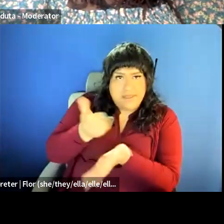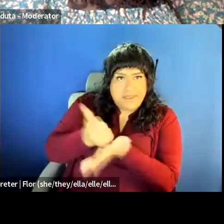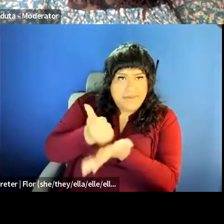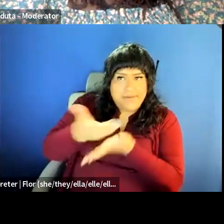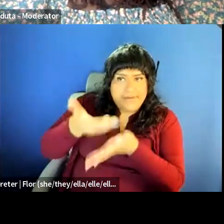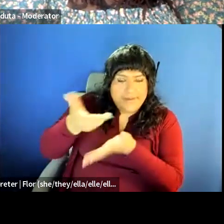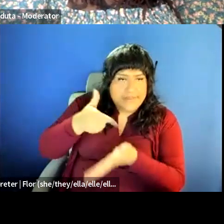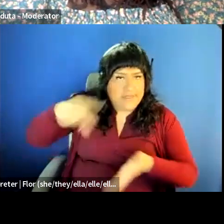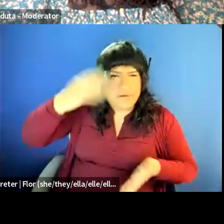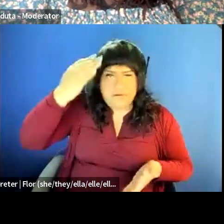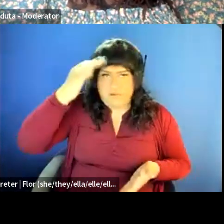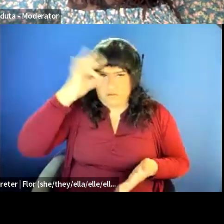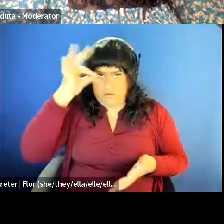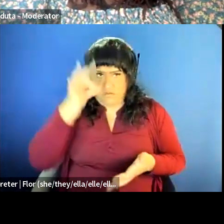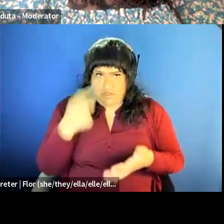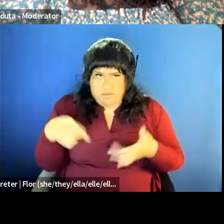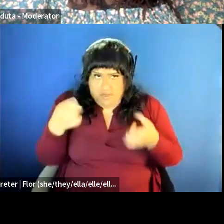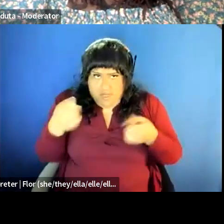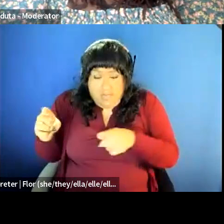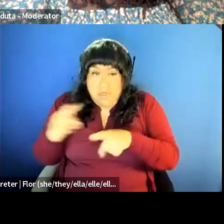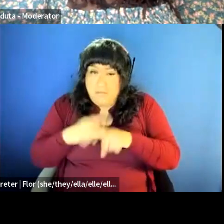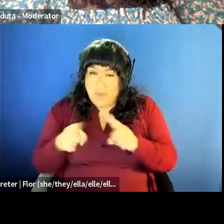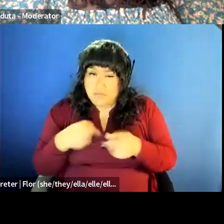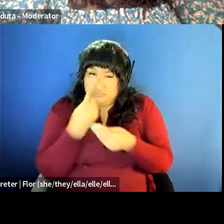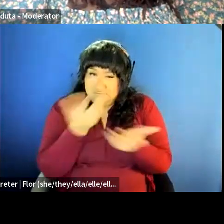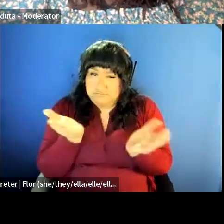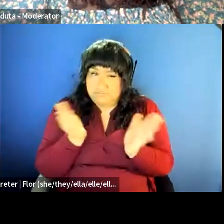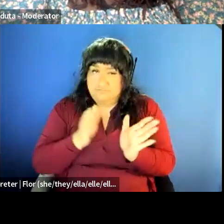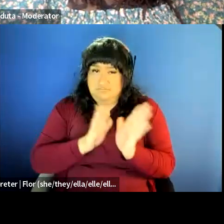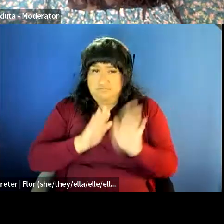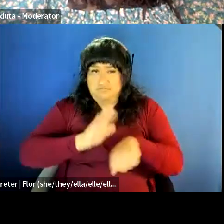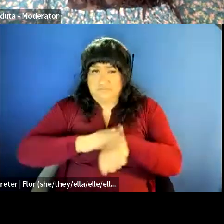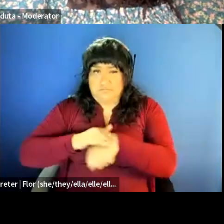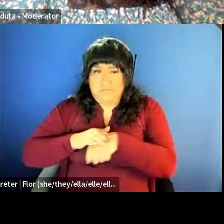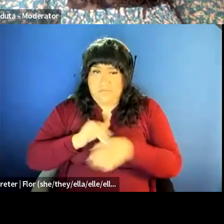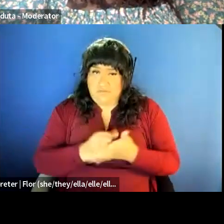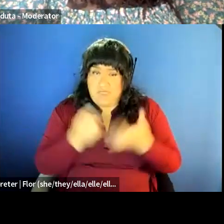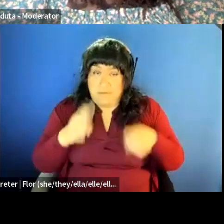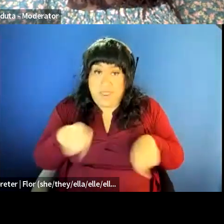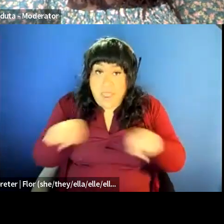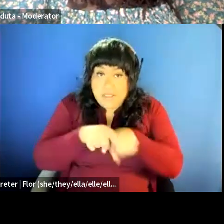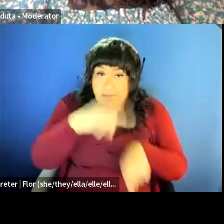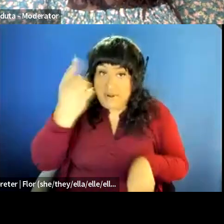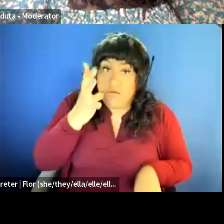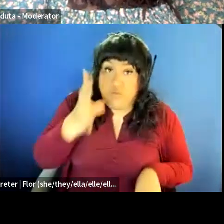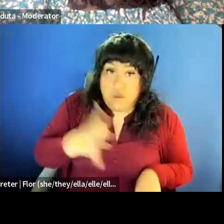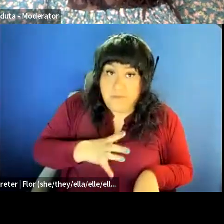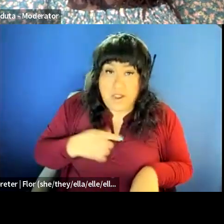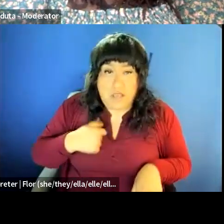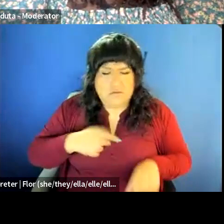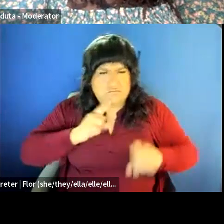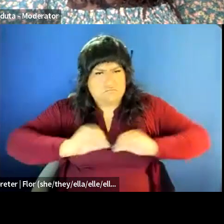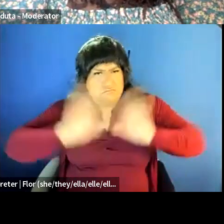say that for those who don't know, but that's what happens to us. And as a Black woman, I was really clear about my